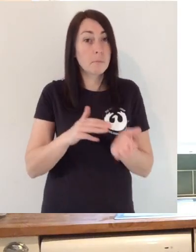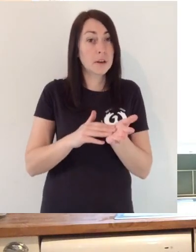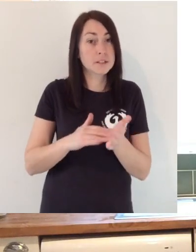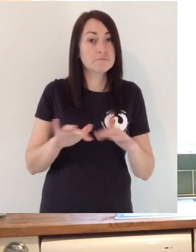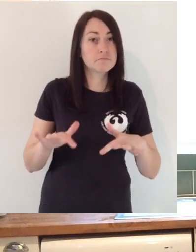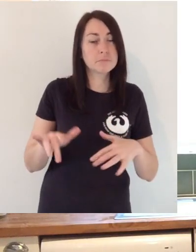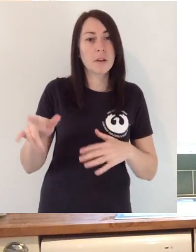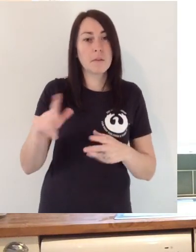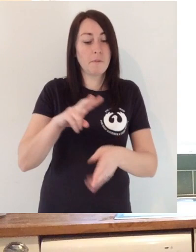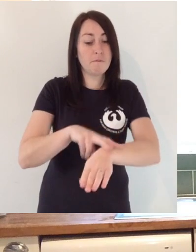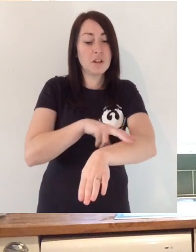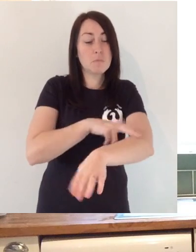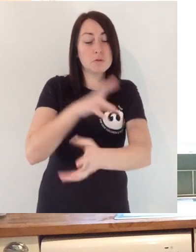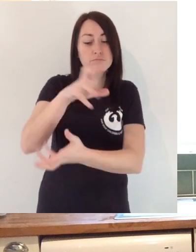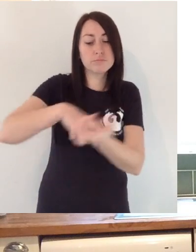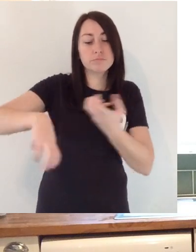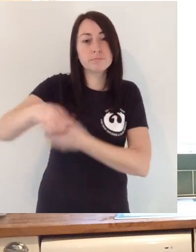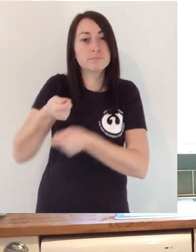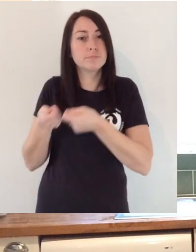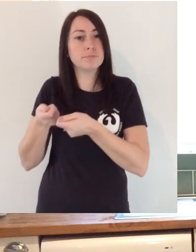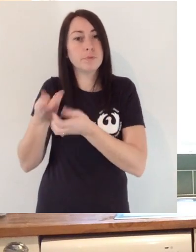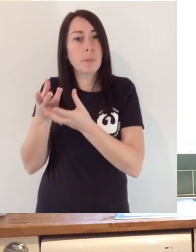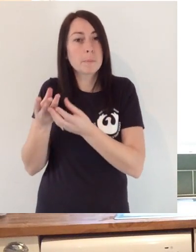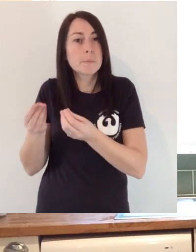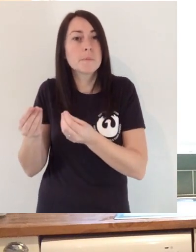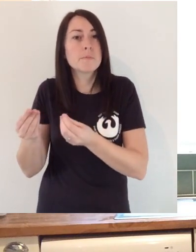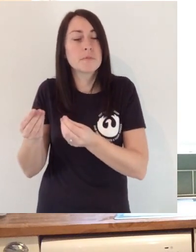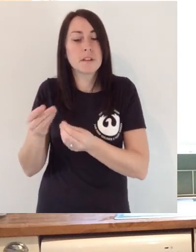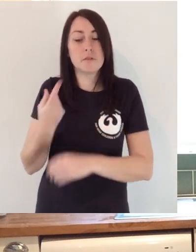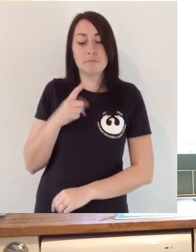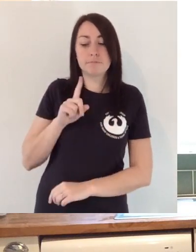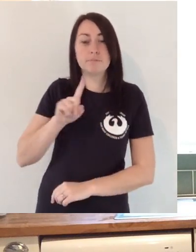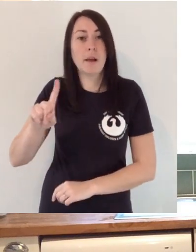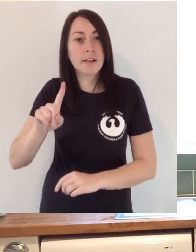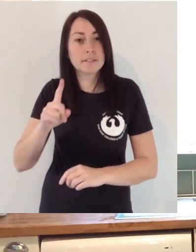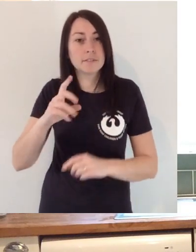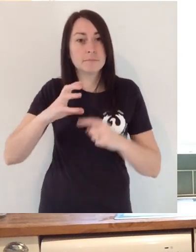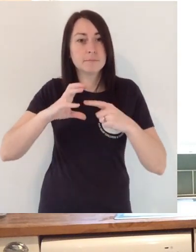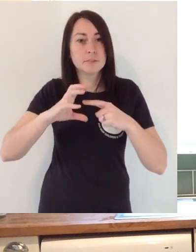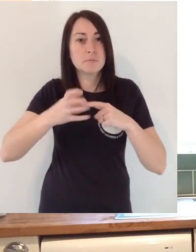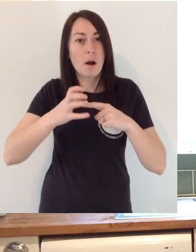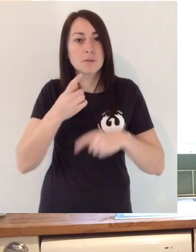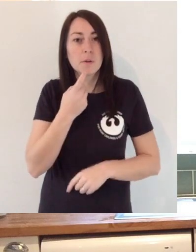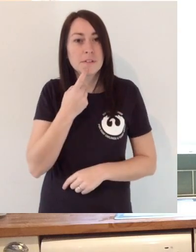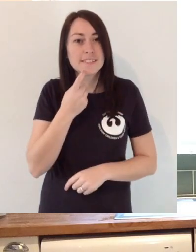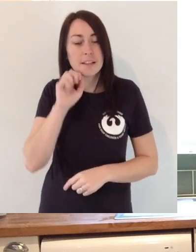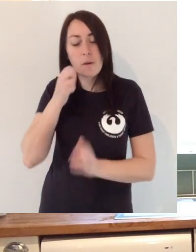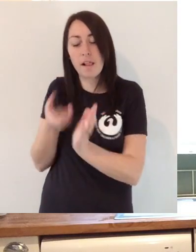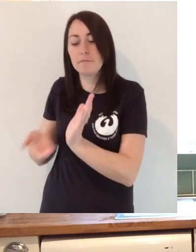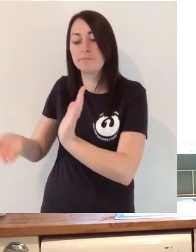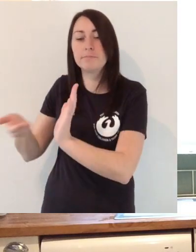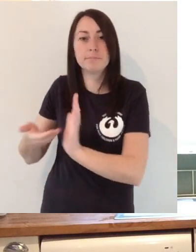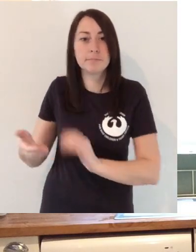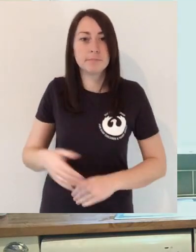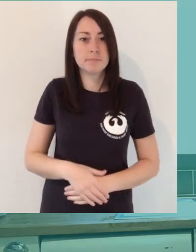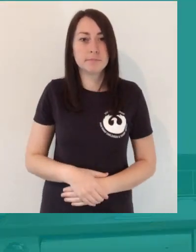So I'm going to leave those for about 5 or so minutes just so all those vegetables can start to cook, and then we'll come back and we'll add in our tin of